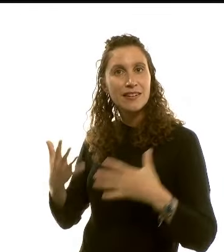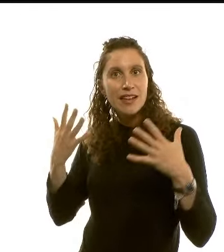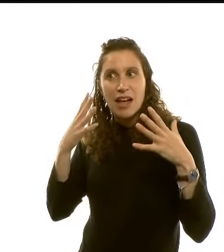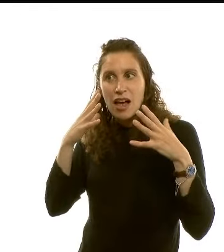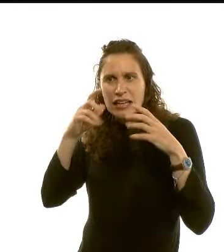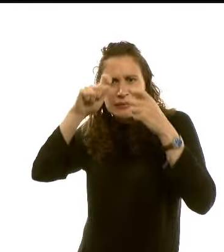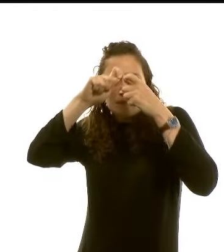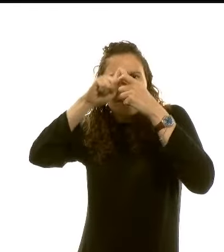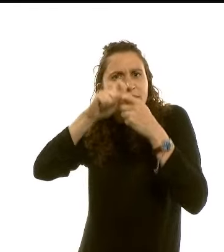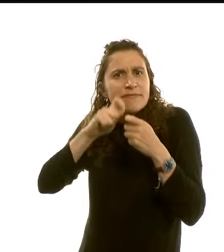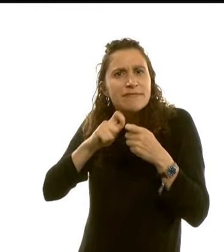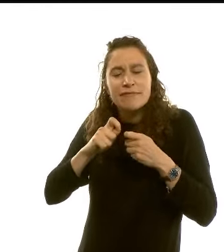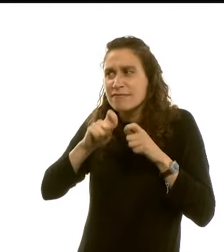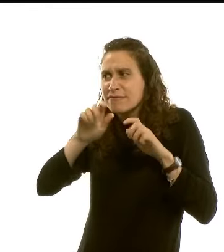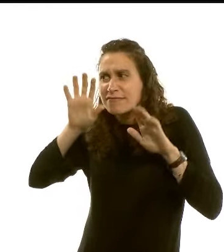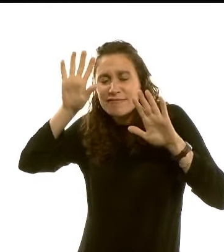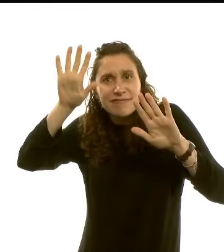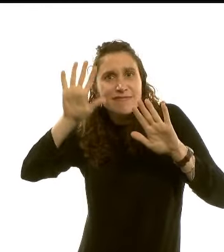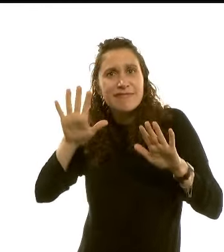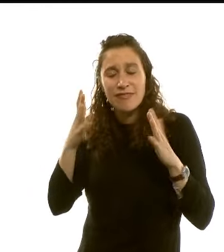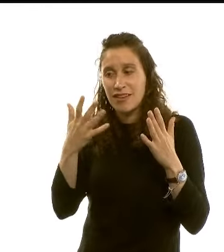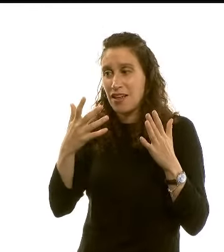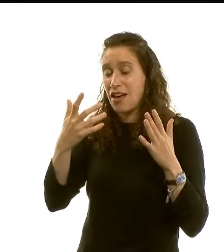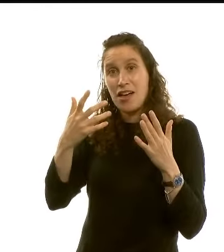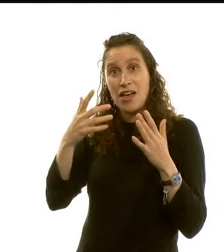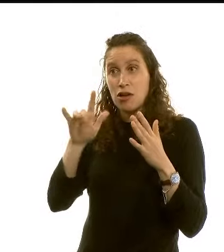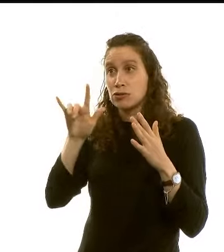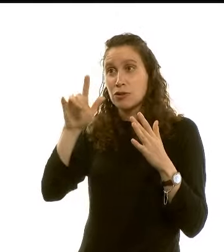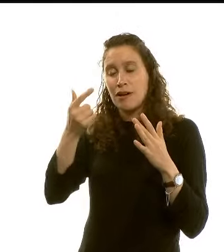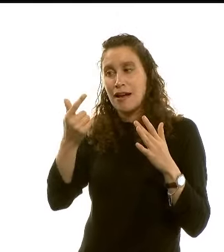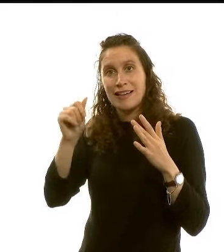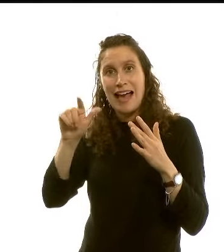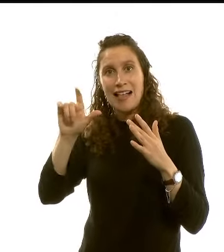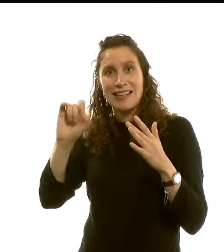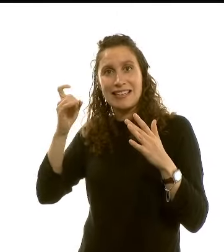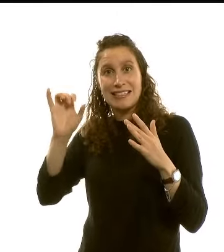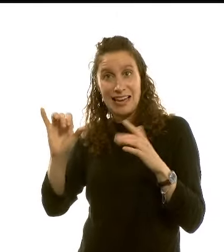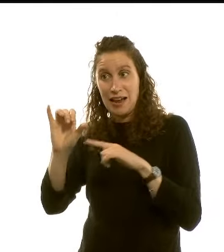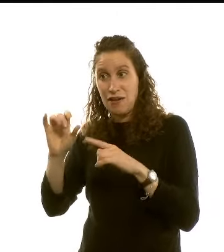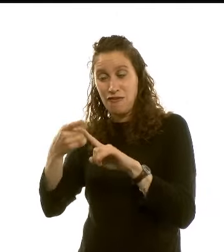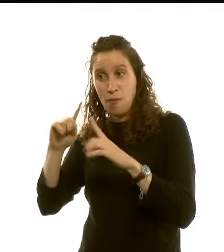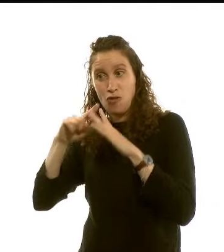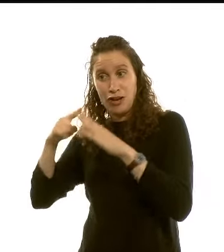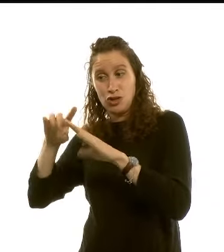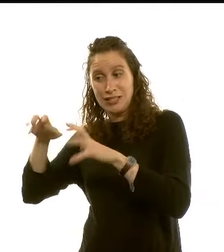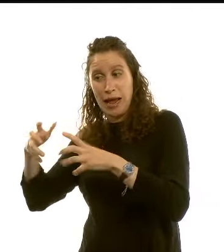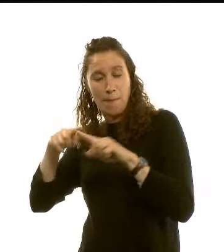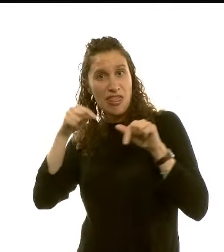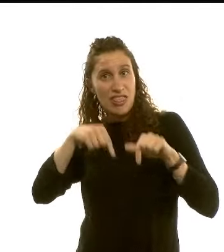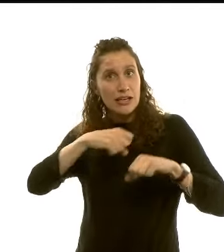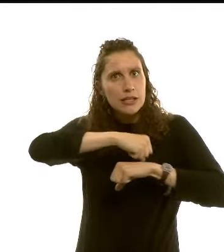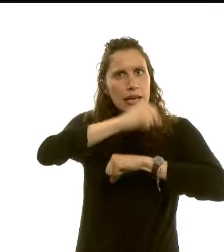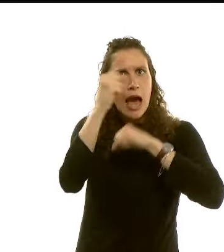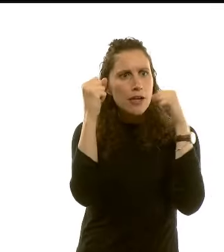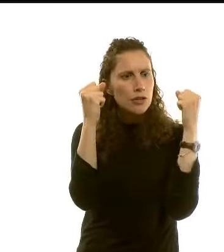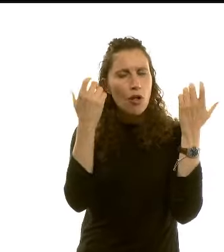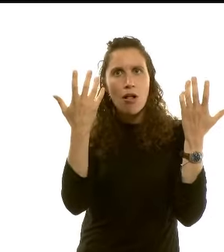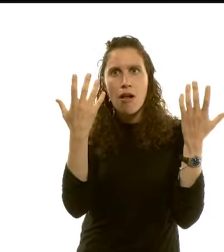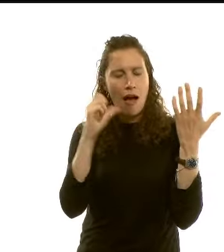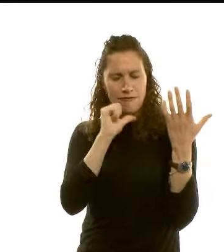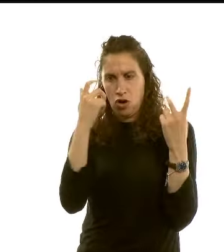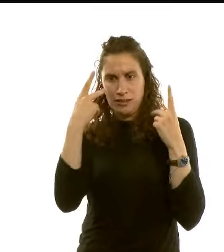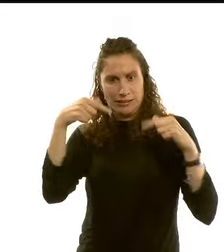level. This is sensational. Michael, the Galaxy Explorer was inspired by an original set, but this castle, honestly, it looks like no LEGO castle